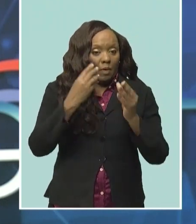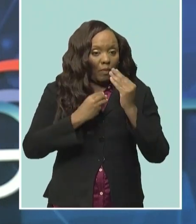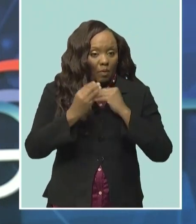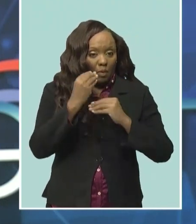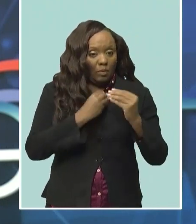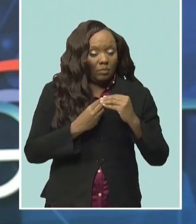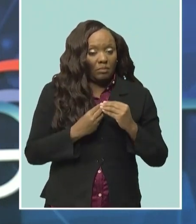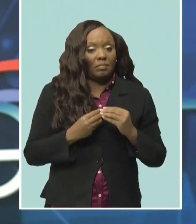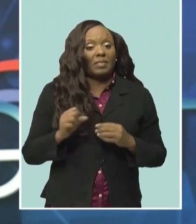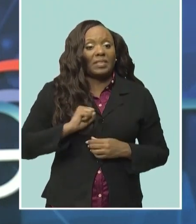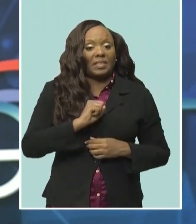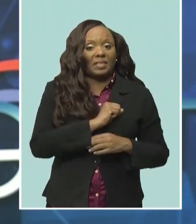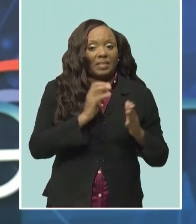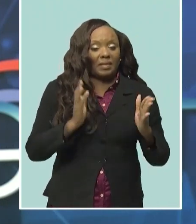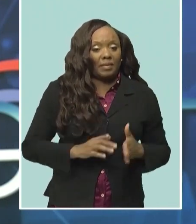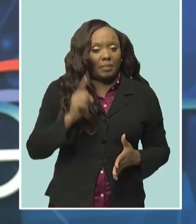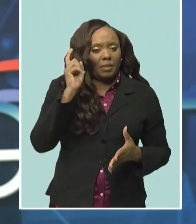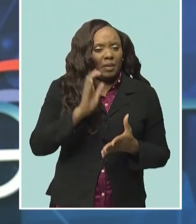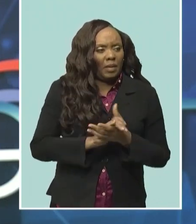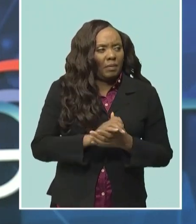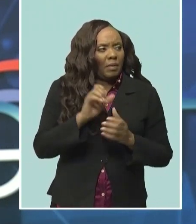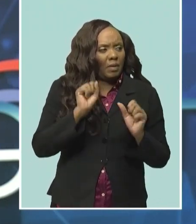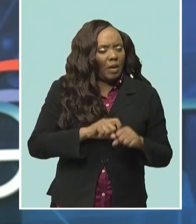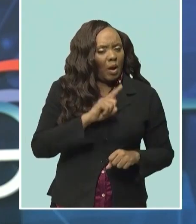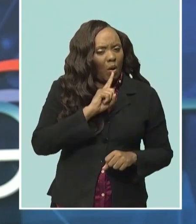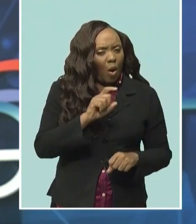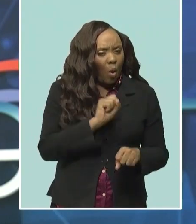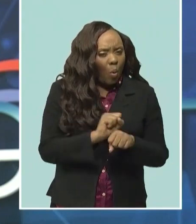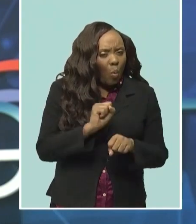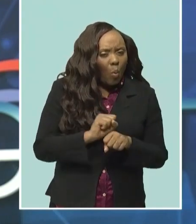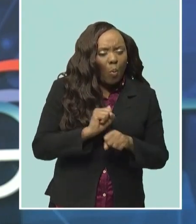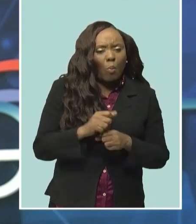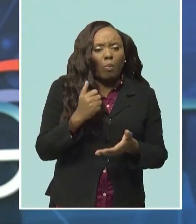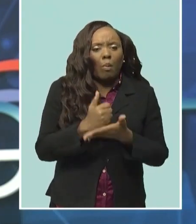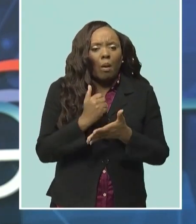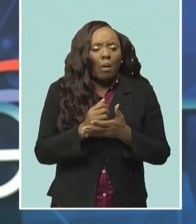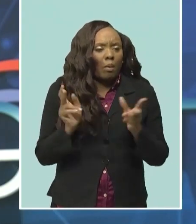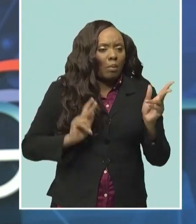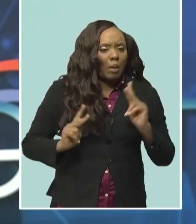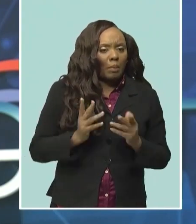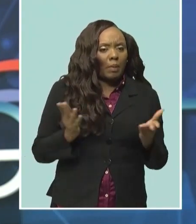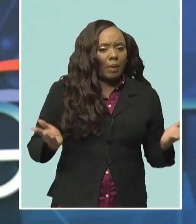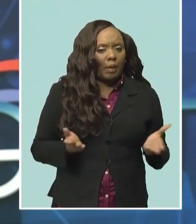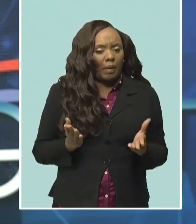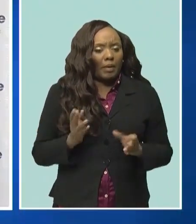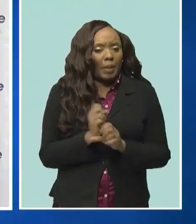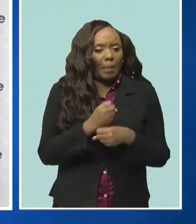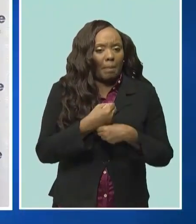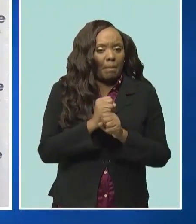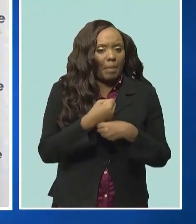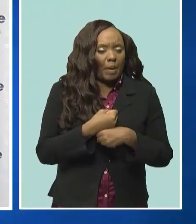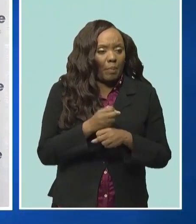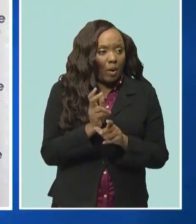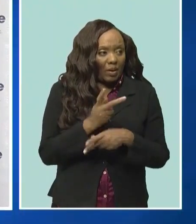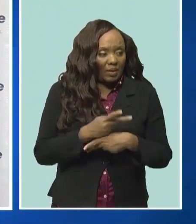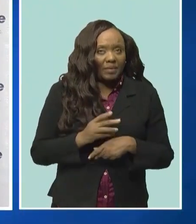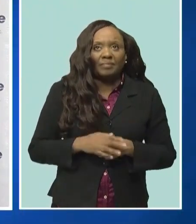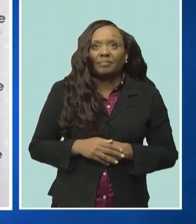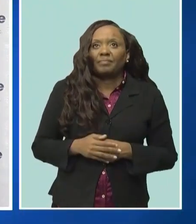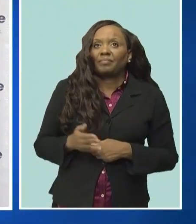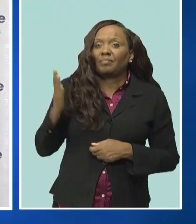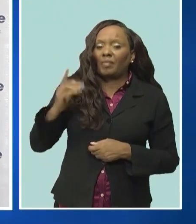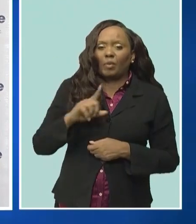Coalition. Senator Cummins believes it could be a potential niche area for local manufacturers. I would love to be able to see